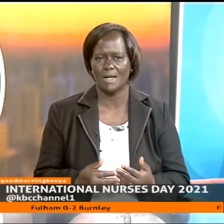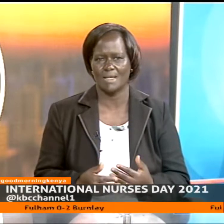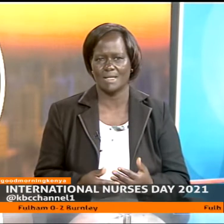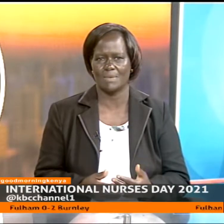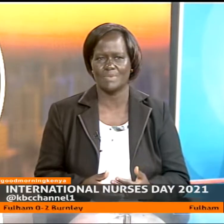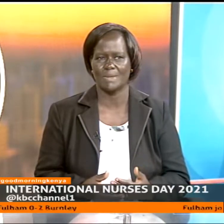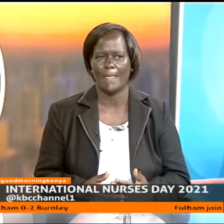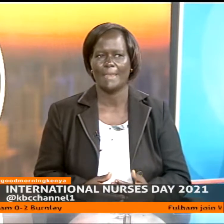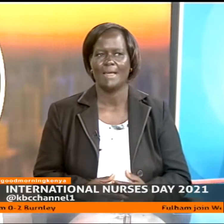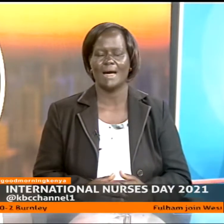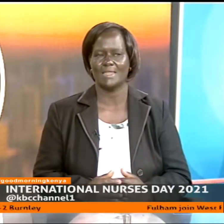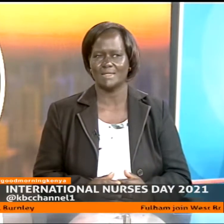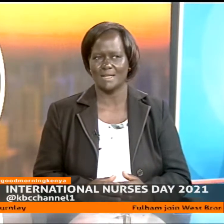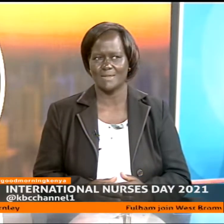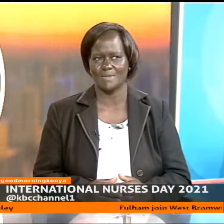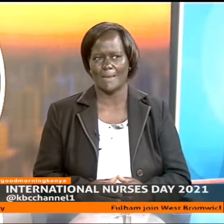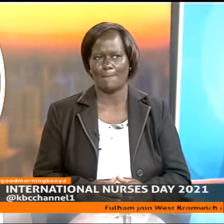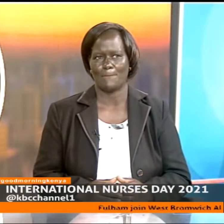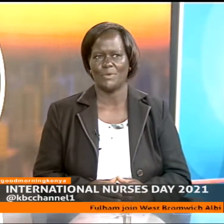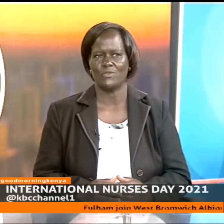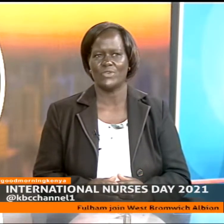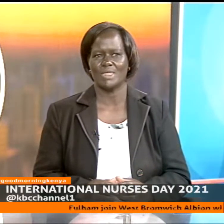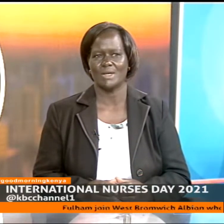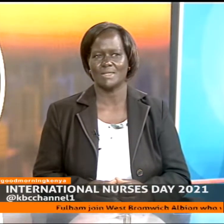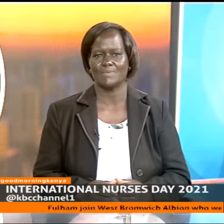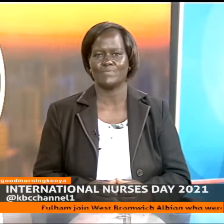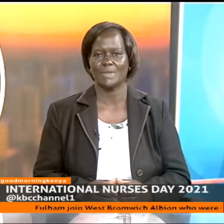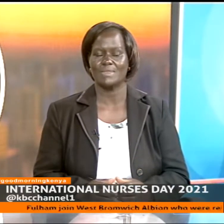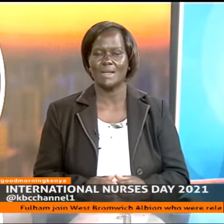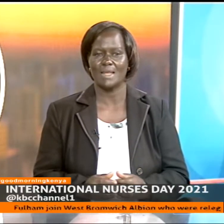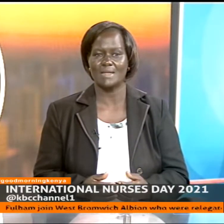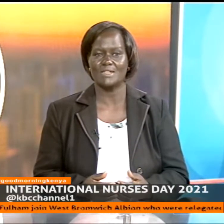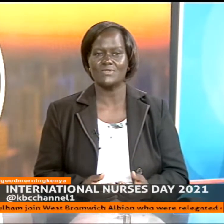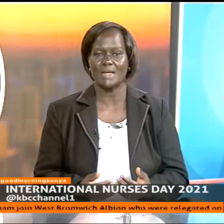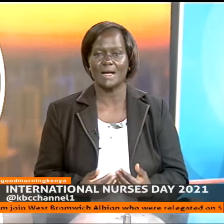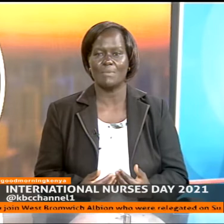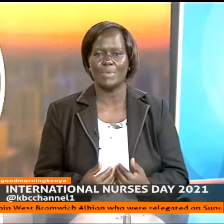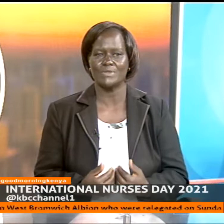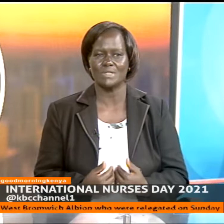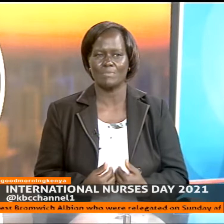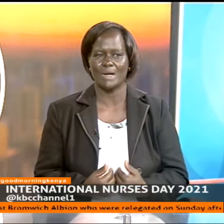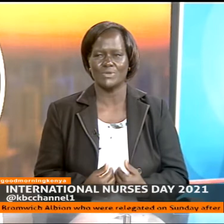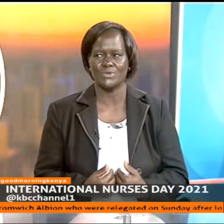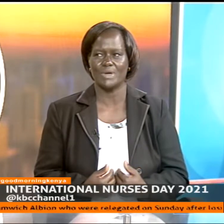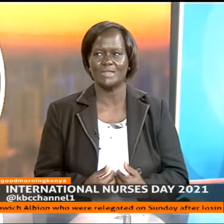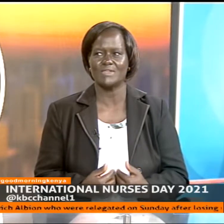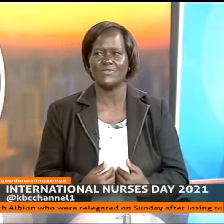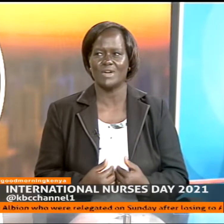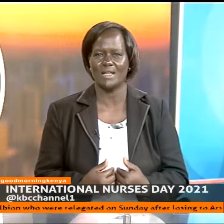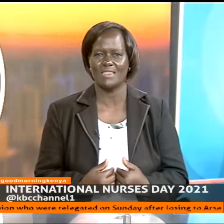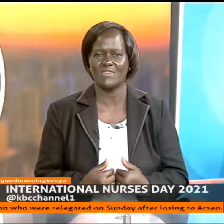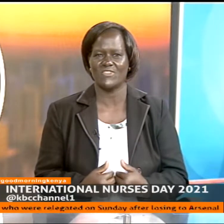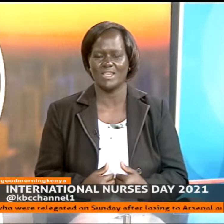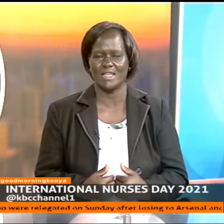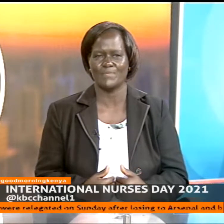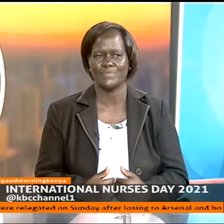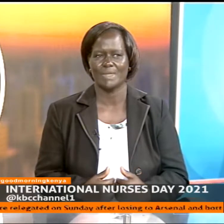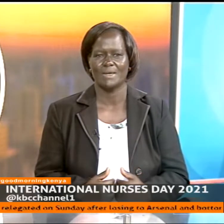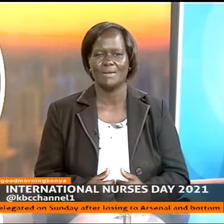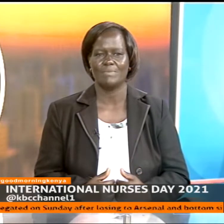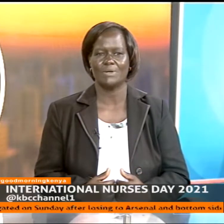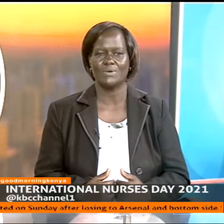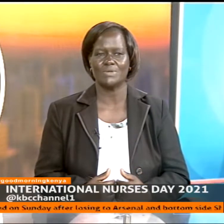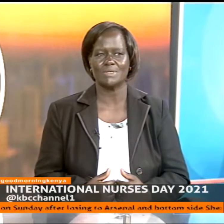somehow handicapped. Other times, you find that the relatives, they come bouncing back to you as if you are the